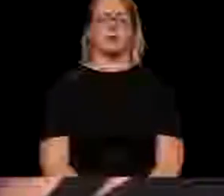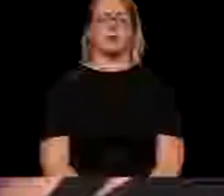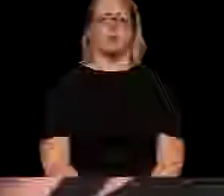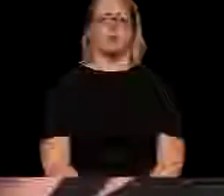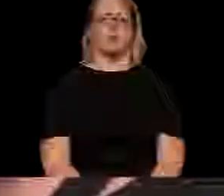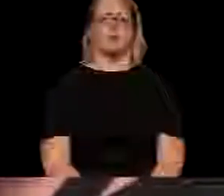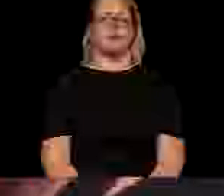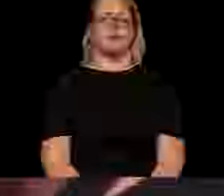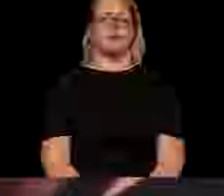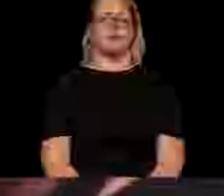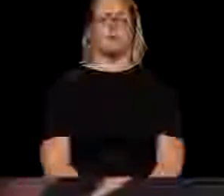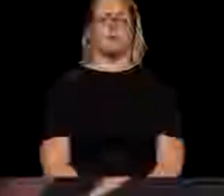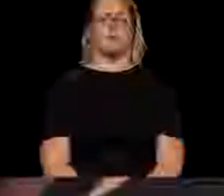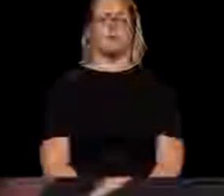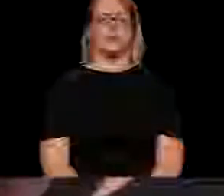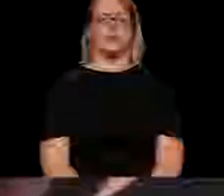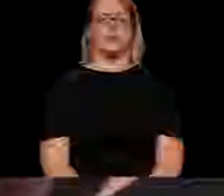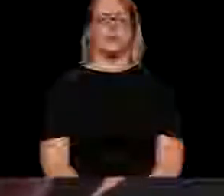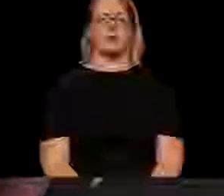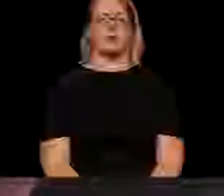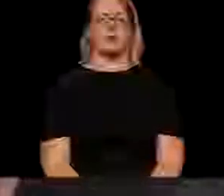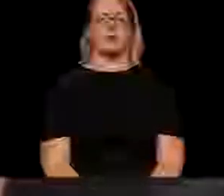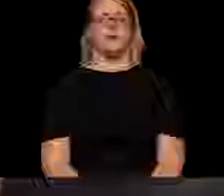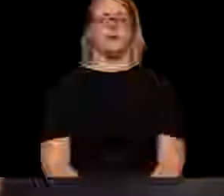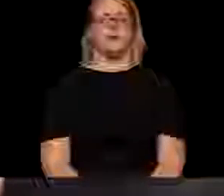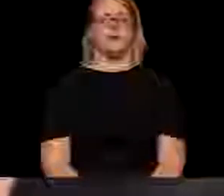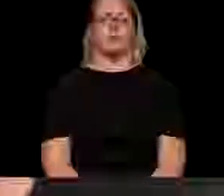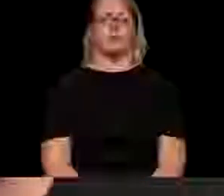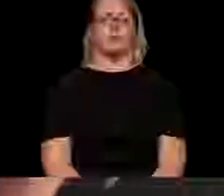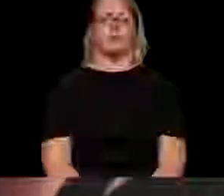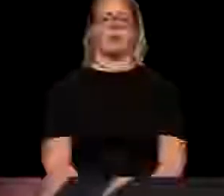I'm going to try to make this a little bit wider.